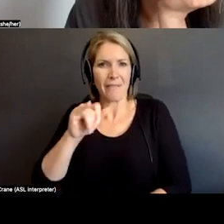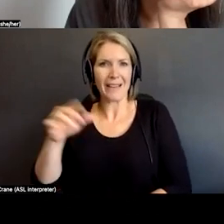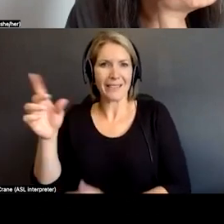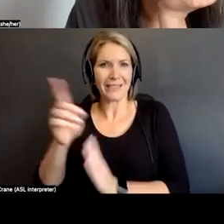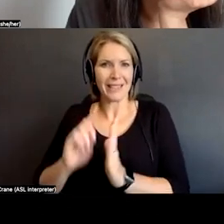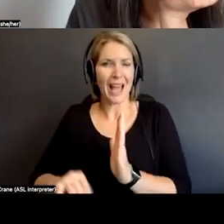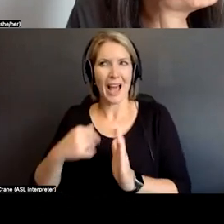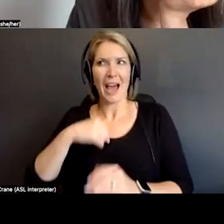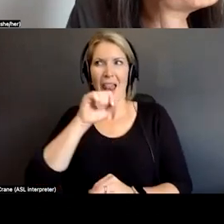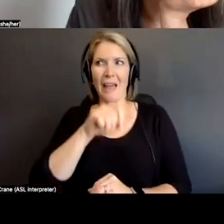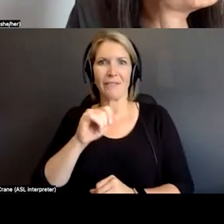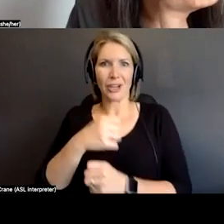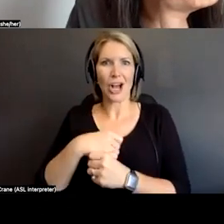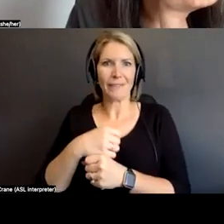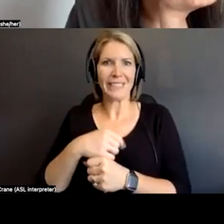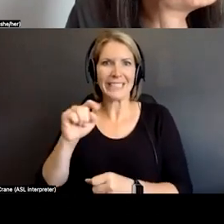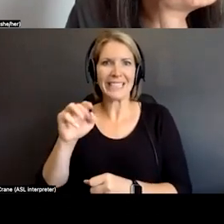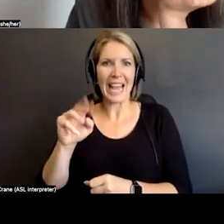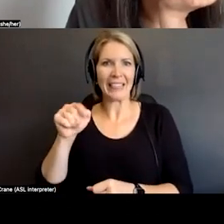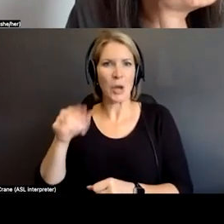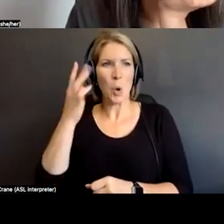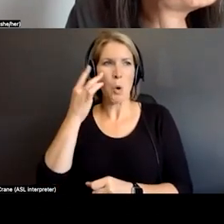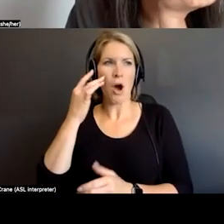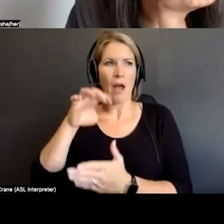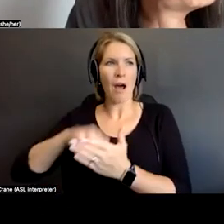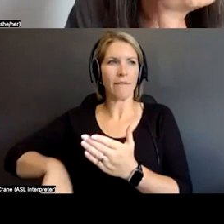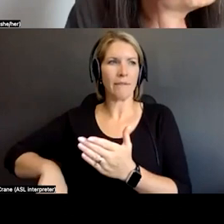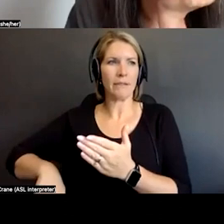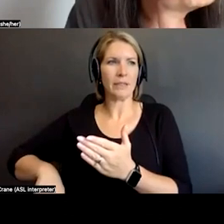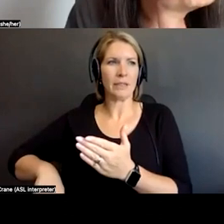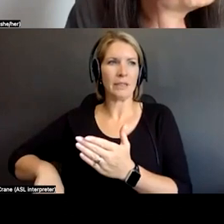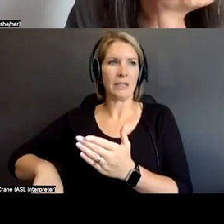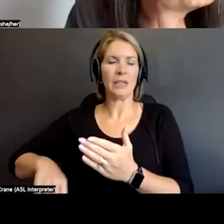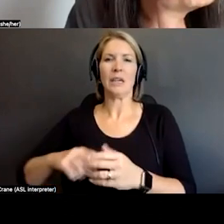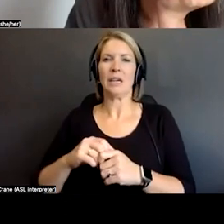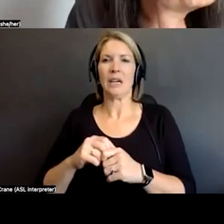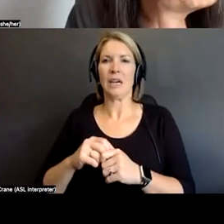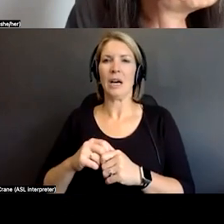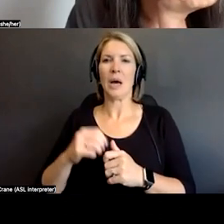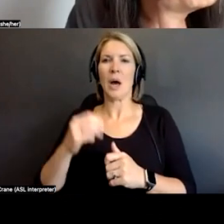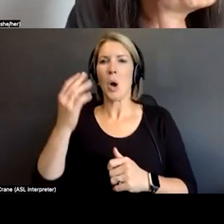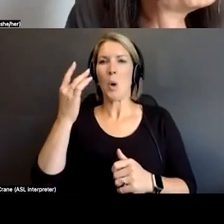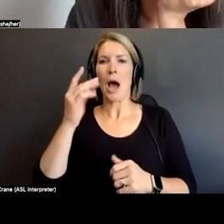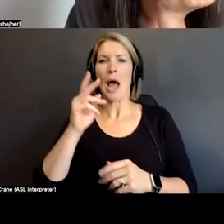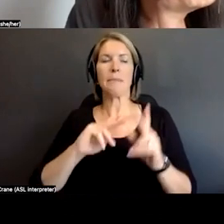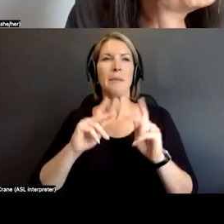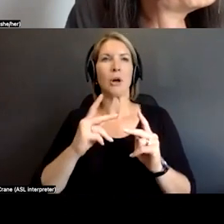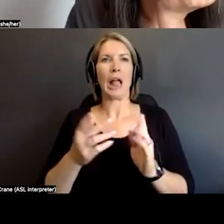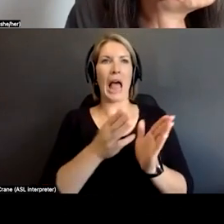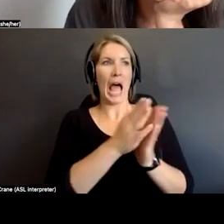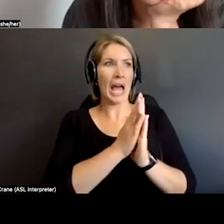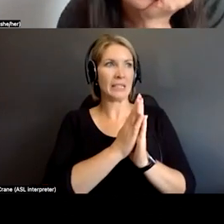was the coffee cup stain. Why did you remove it? And she said, because booksellers were complaining that people were coming up to them and asking, can they get a copy without the